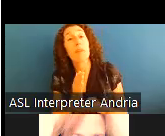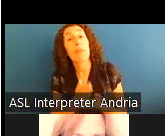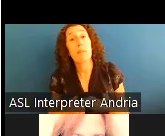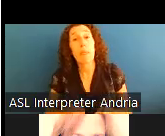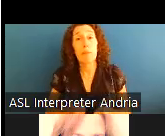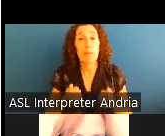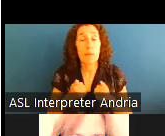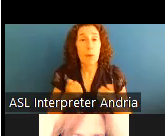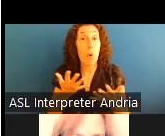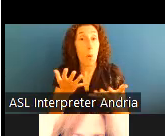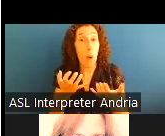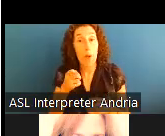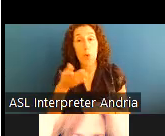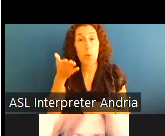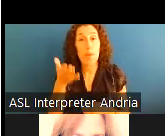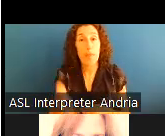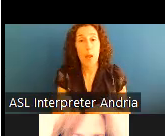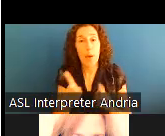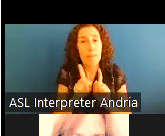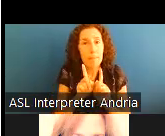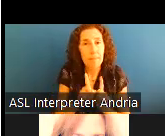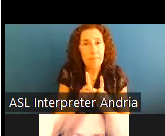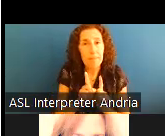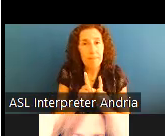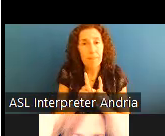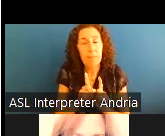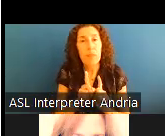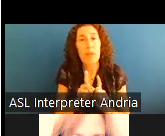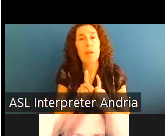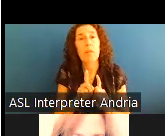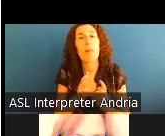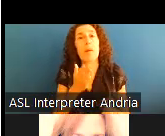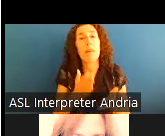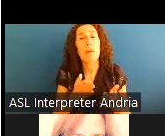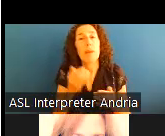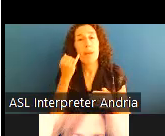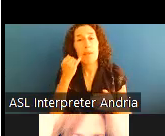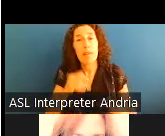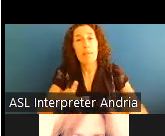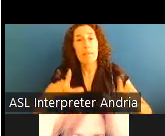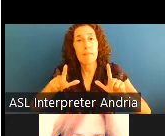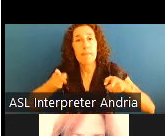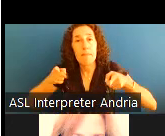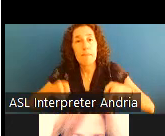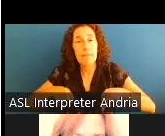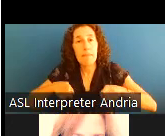during the narrative portion of the exam, but may request privacy during the speculum exam or evidence collection.